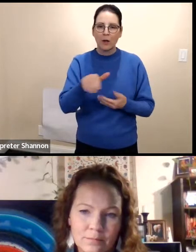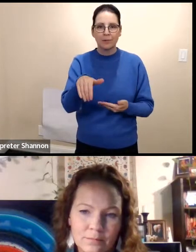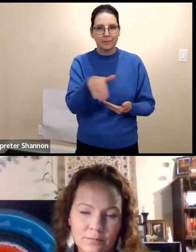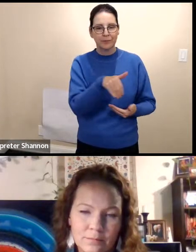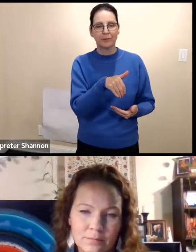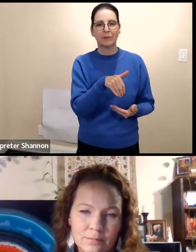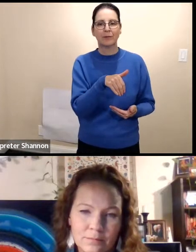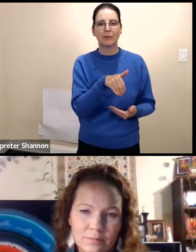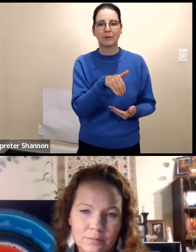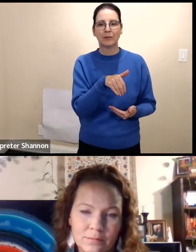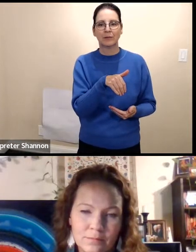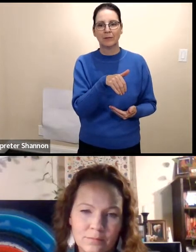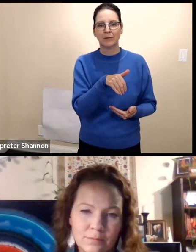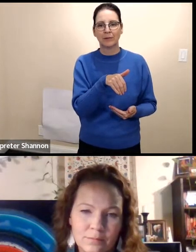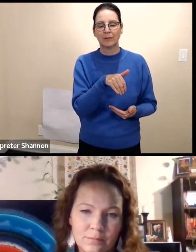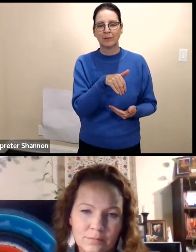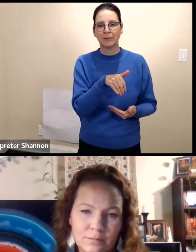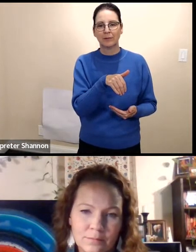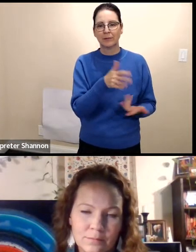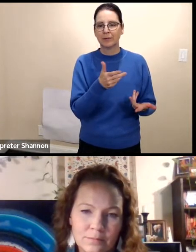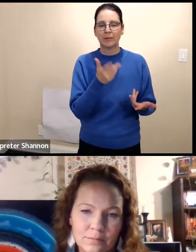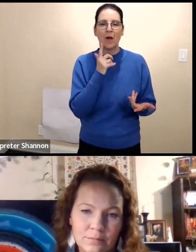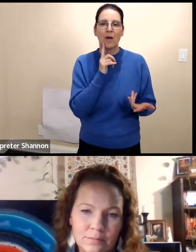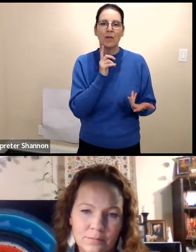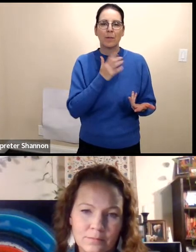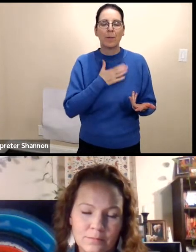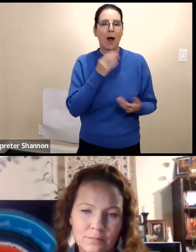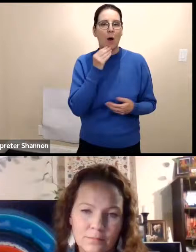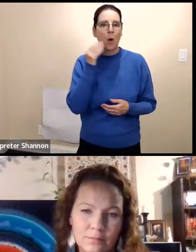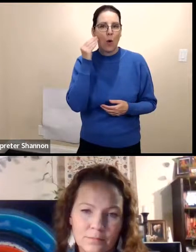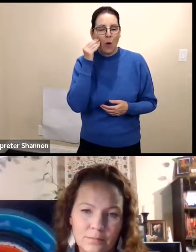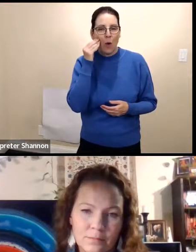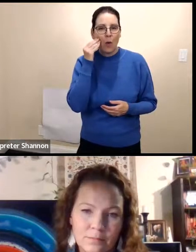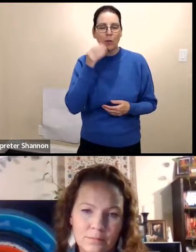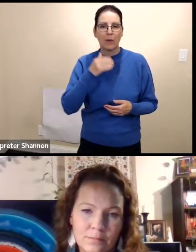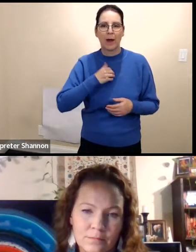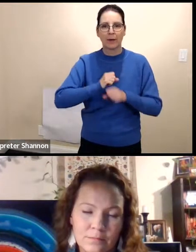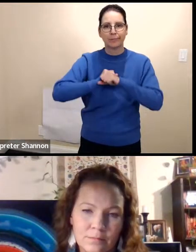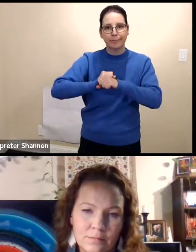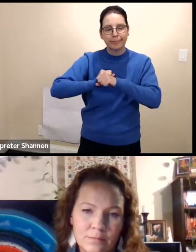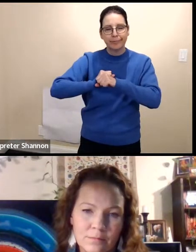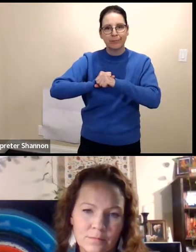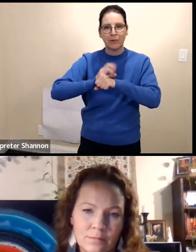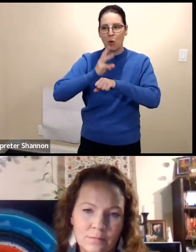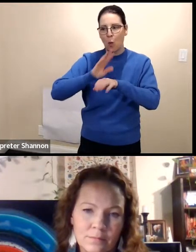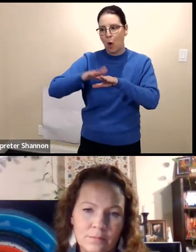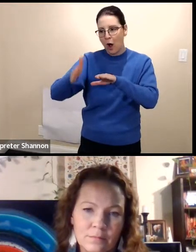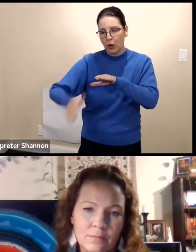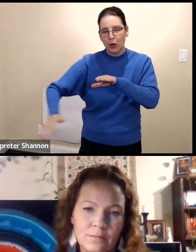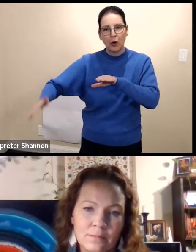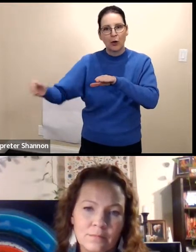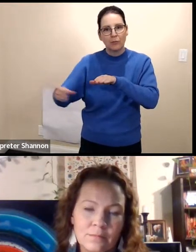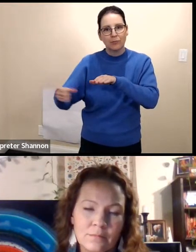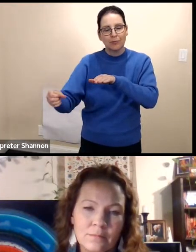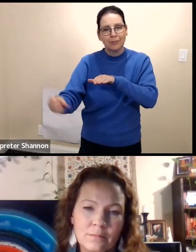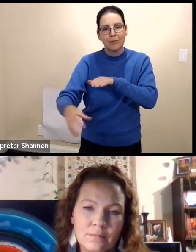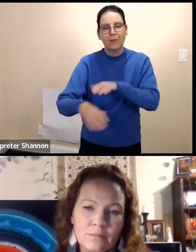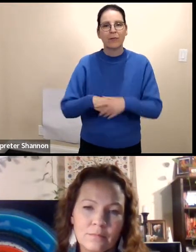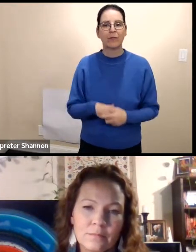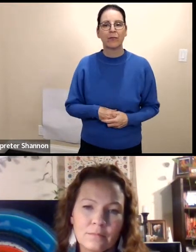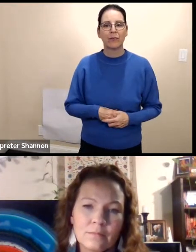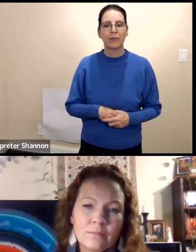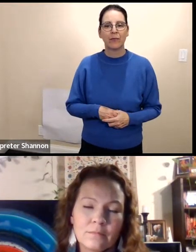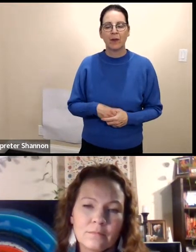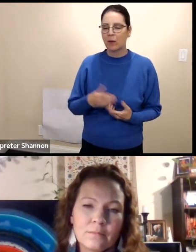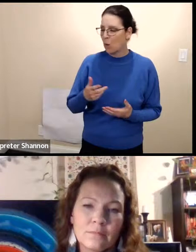you know Shore up my uh dike around my house um and and then he was like well what are you looking for and